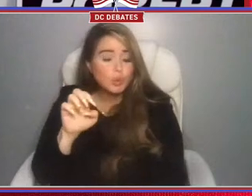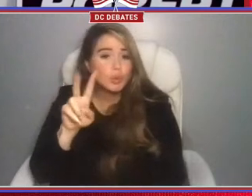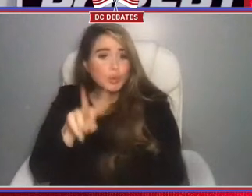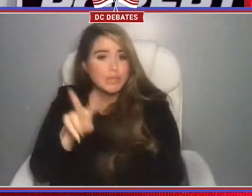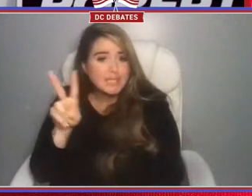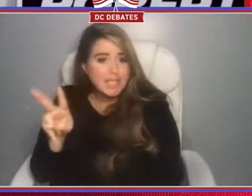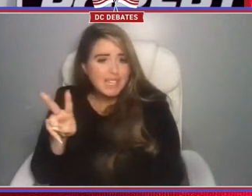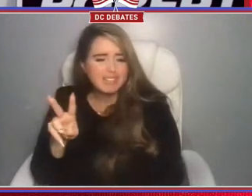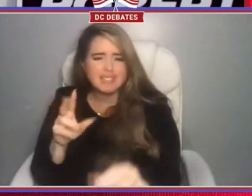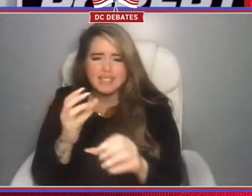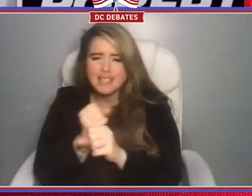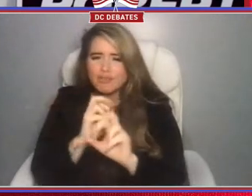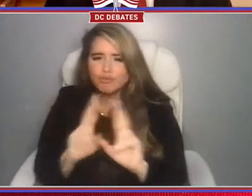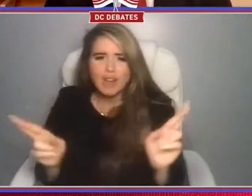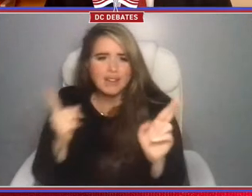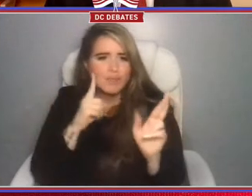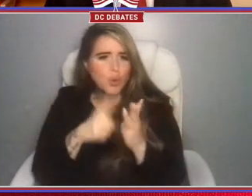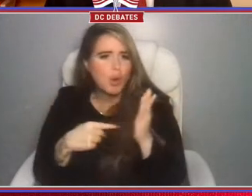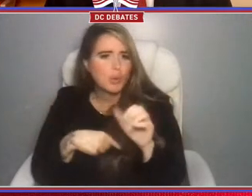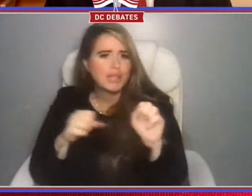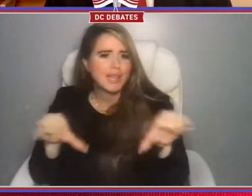for the things that we can do together.